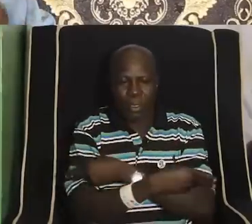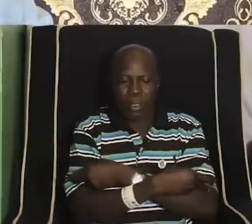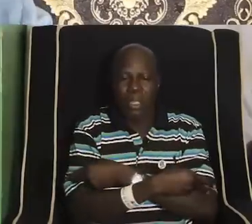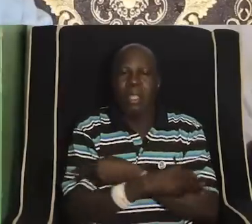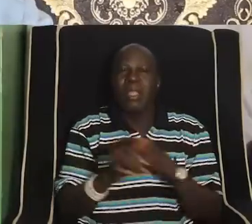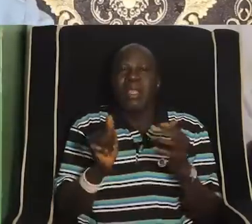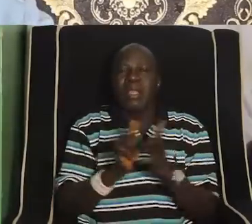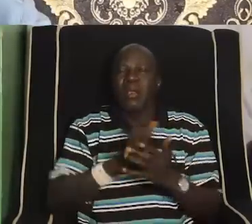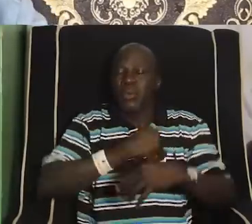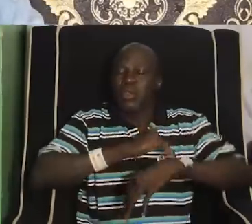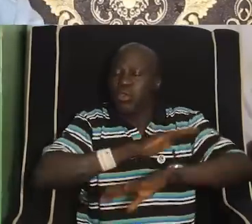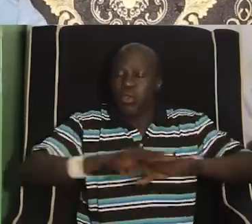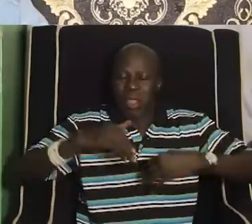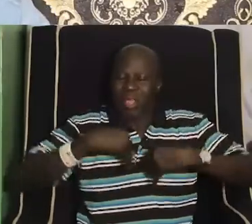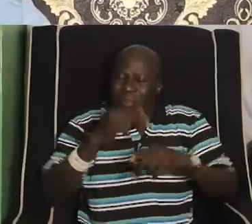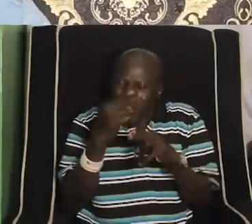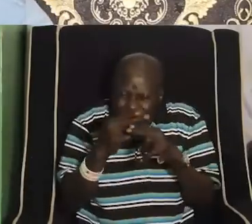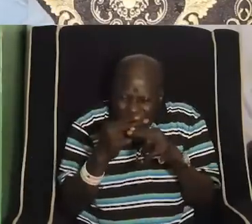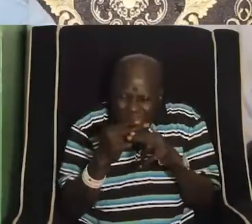on earth.